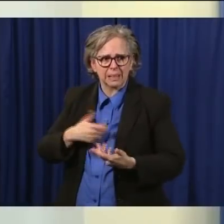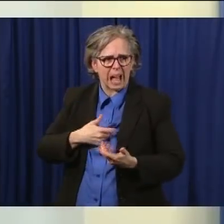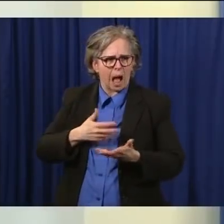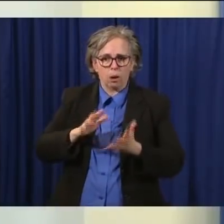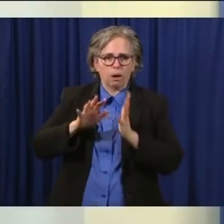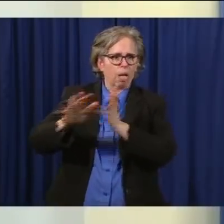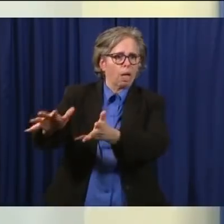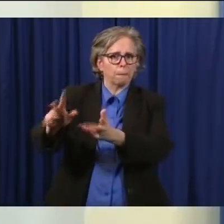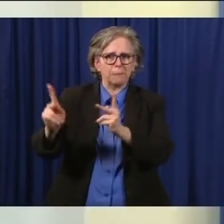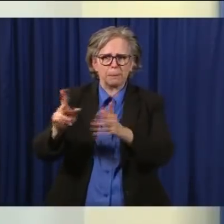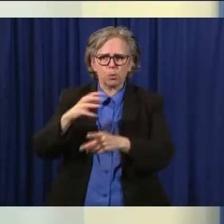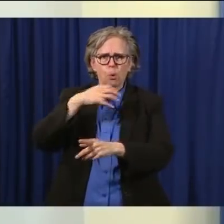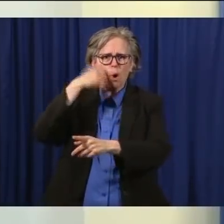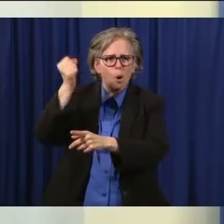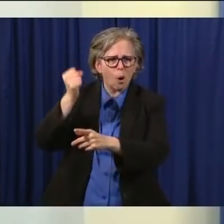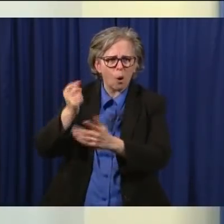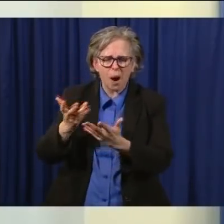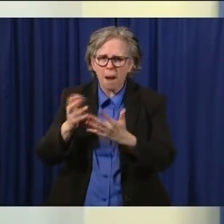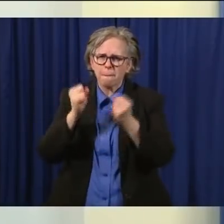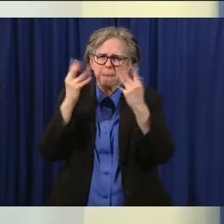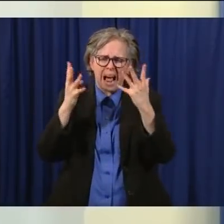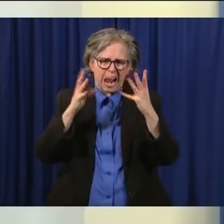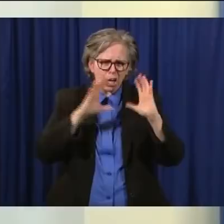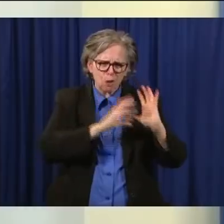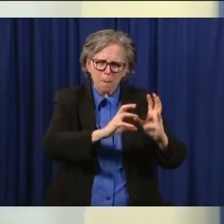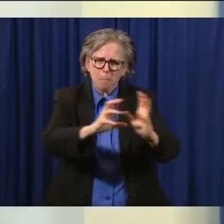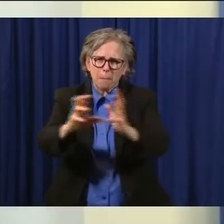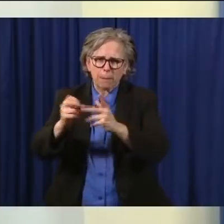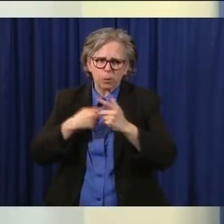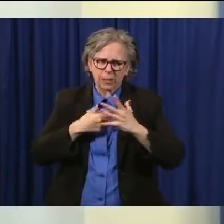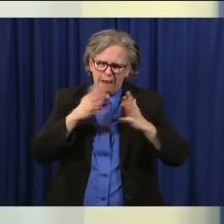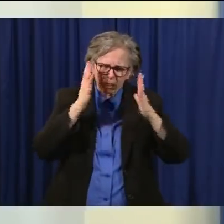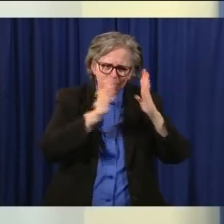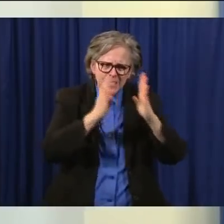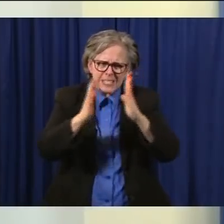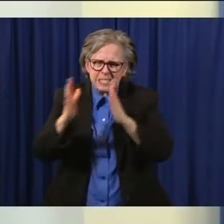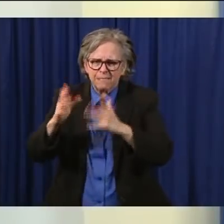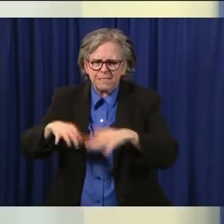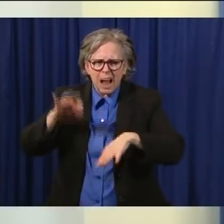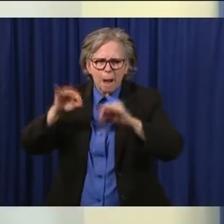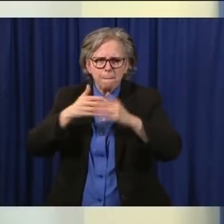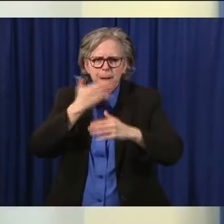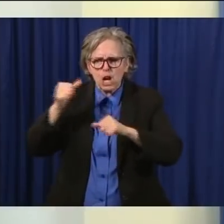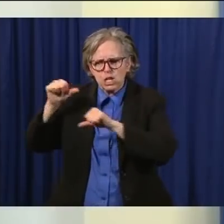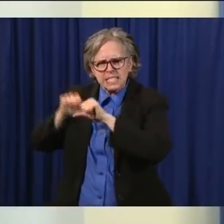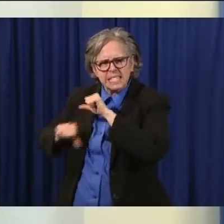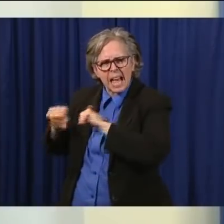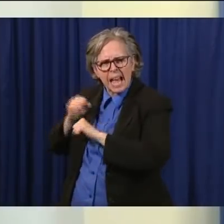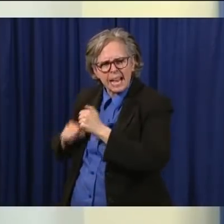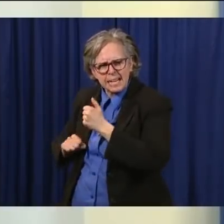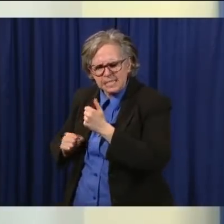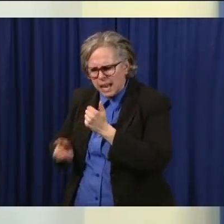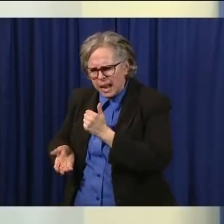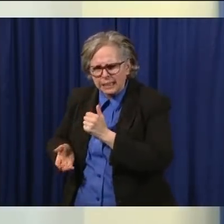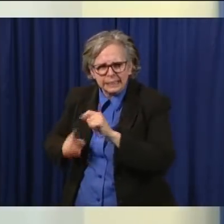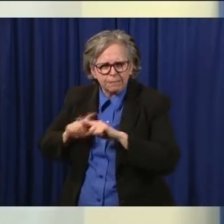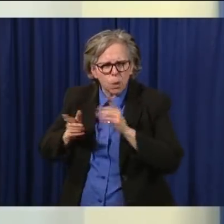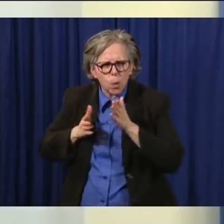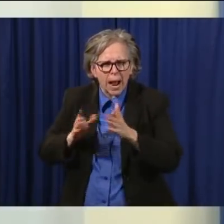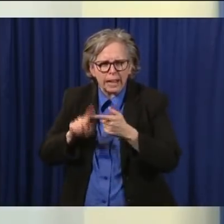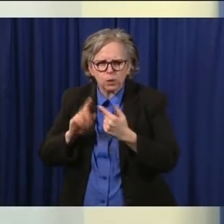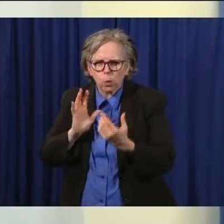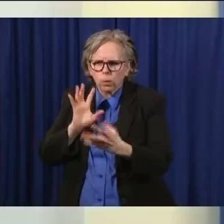health, we now are beginning to get better science about it and different ways of intervening. So what the governor outlined today, from